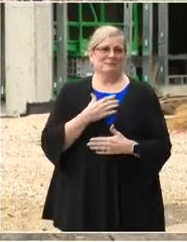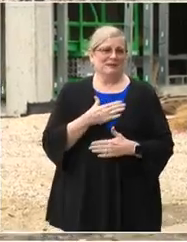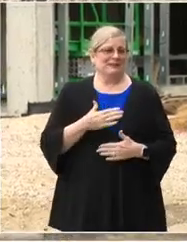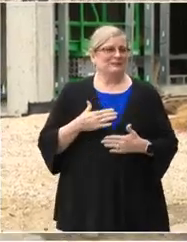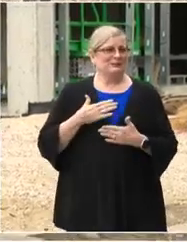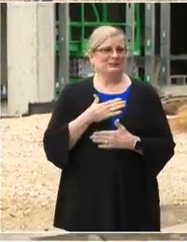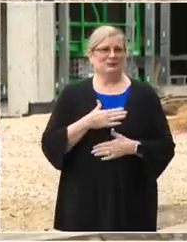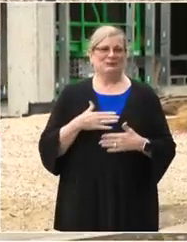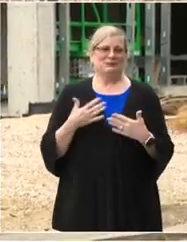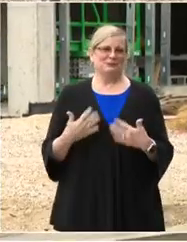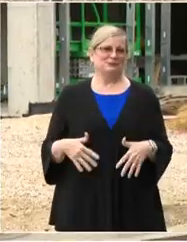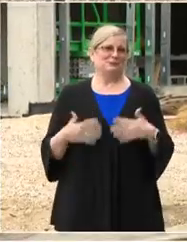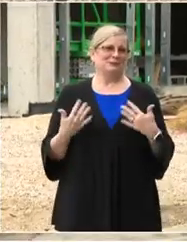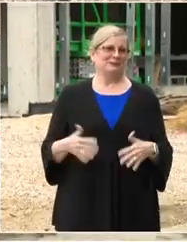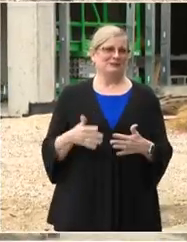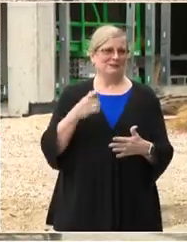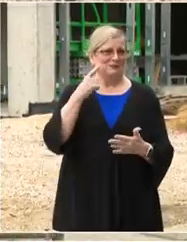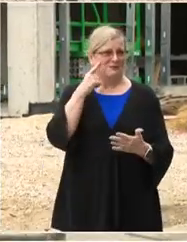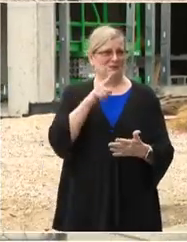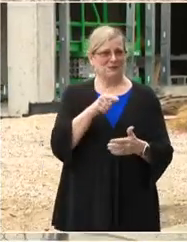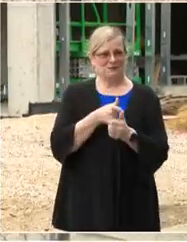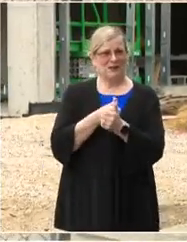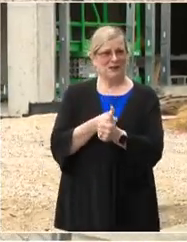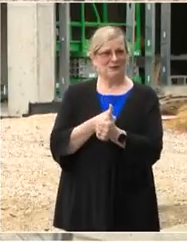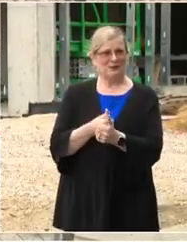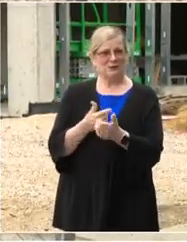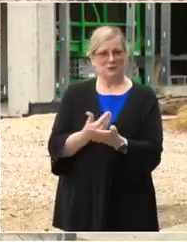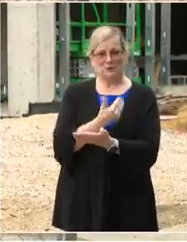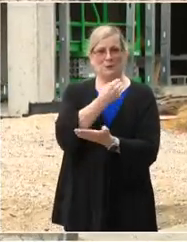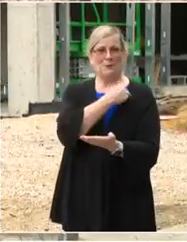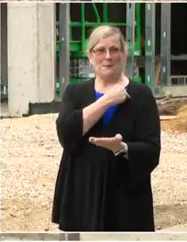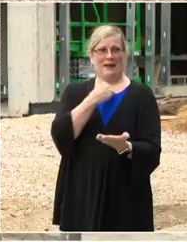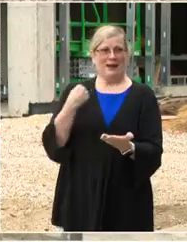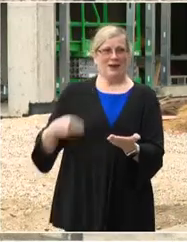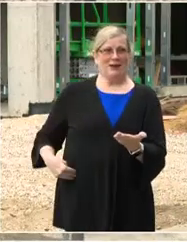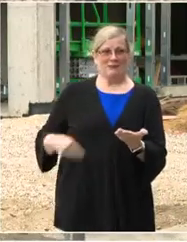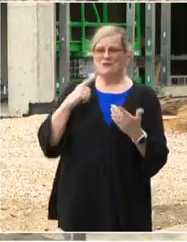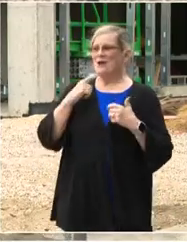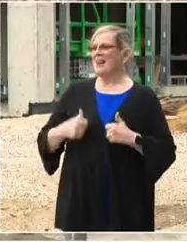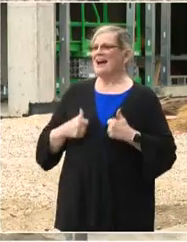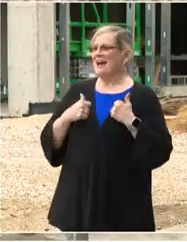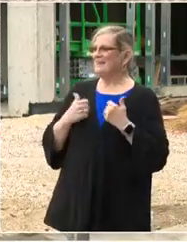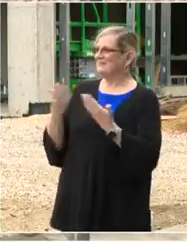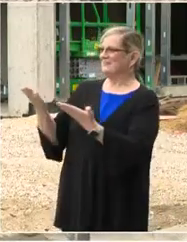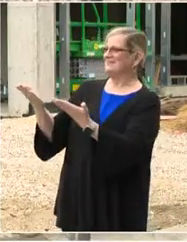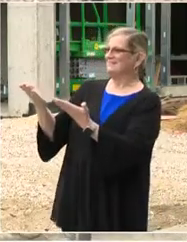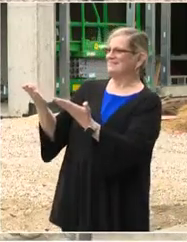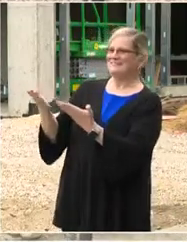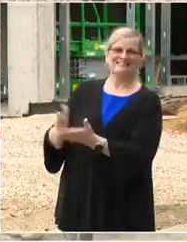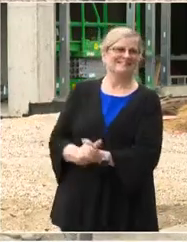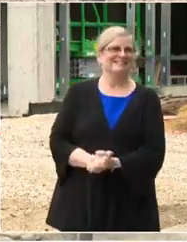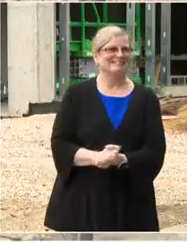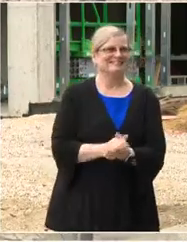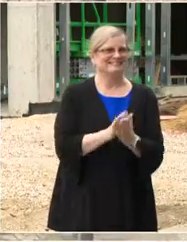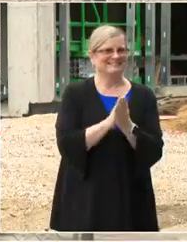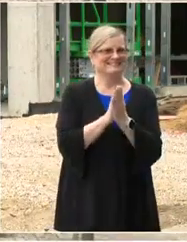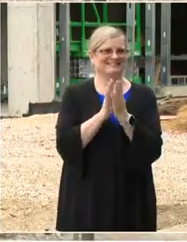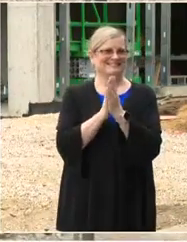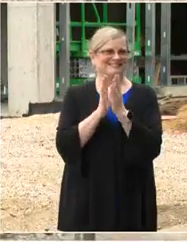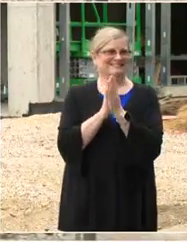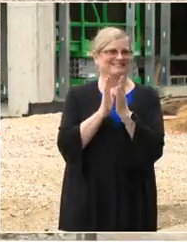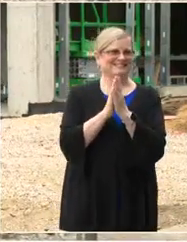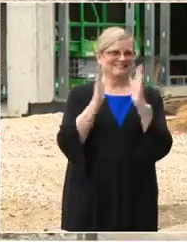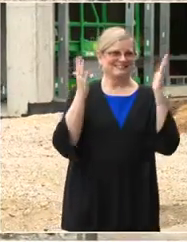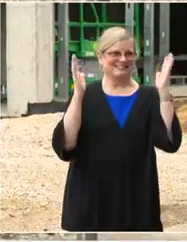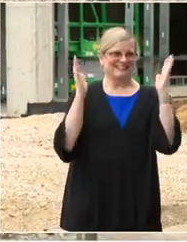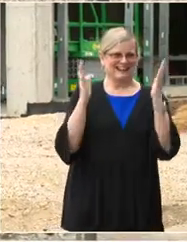follow the newest mayor for life. Okay? Indeed, you can clap for